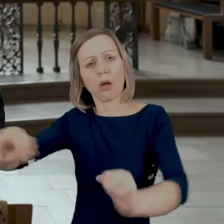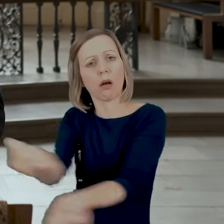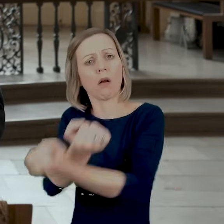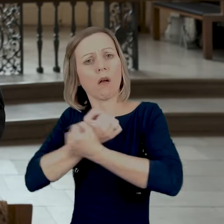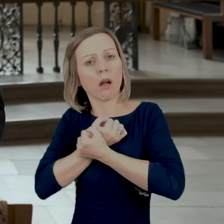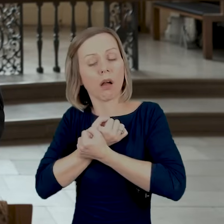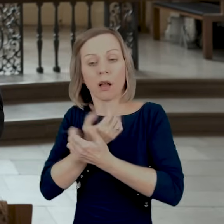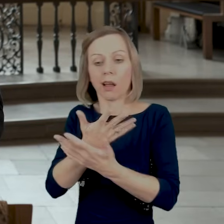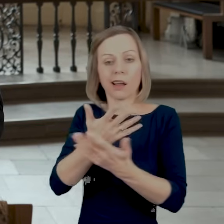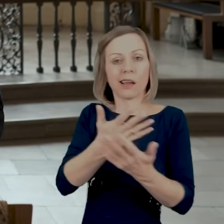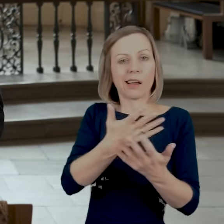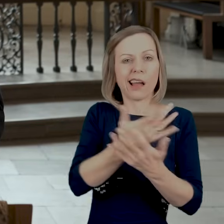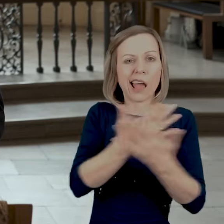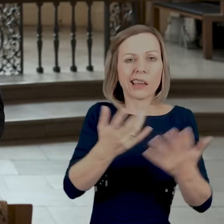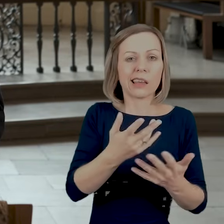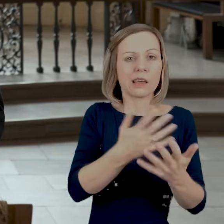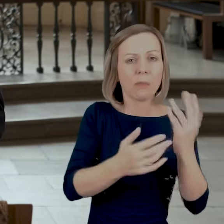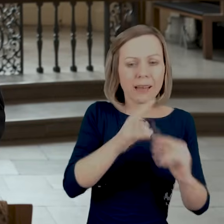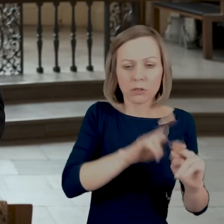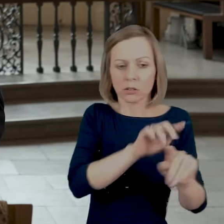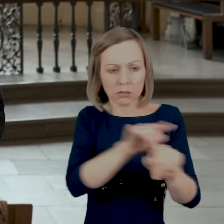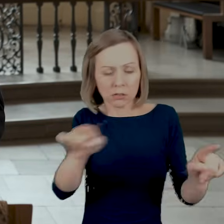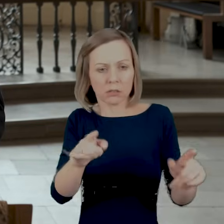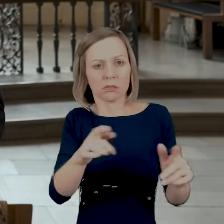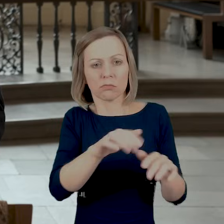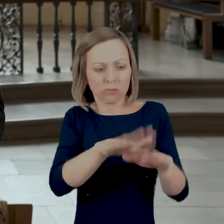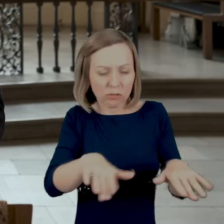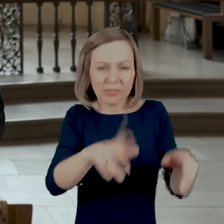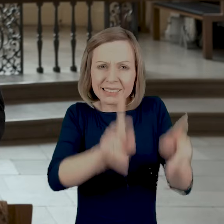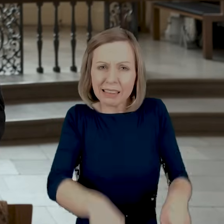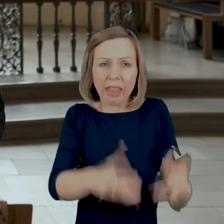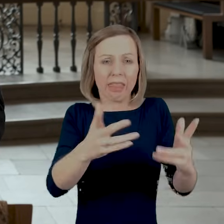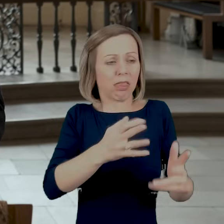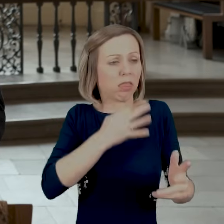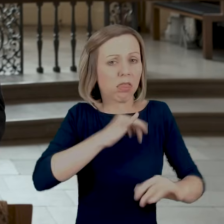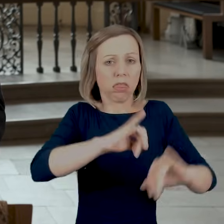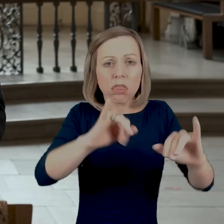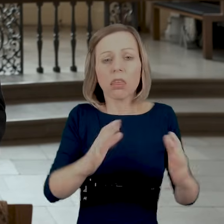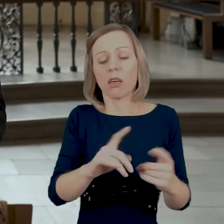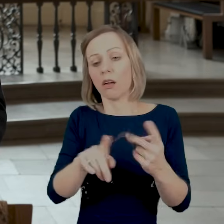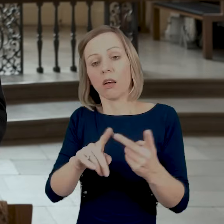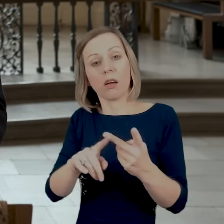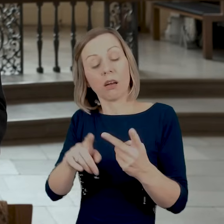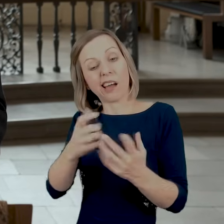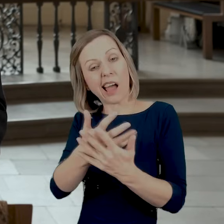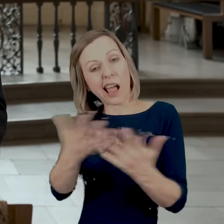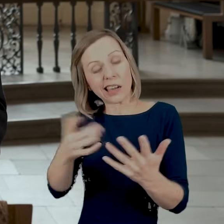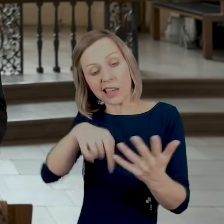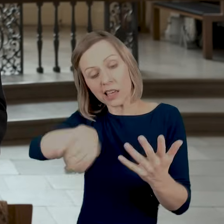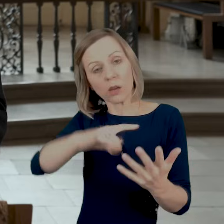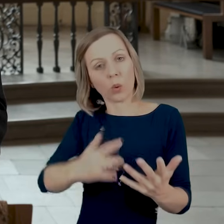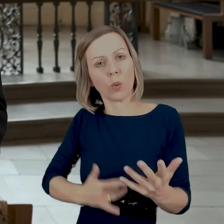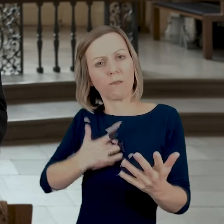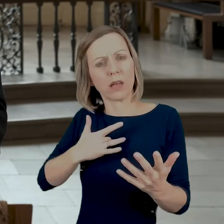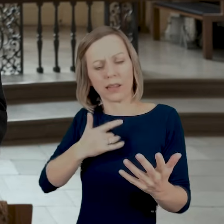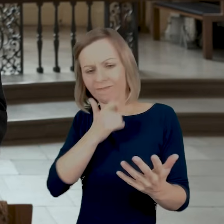who grieve. Shelter every parent who's lost a child to sudden, premature, or violent death. Comfort